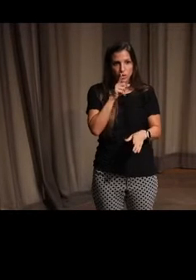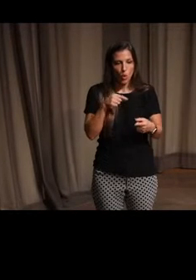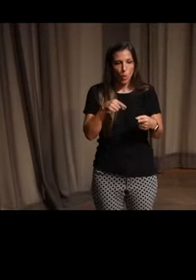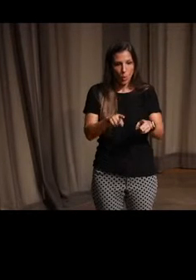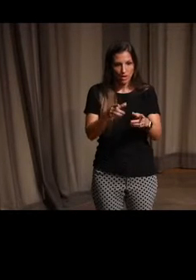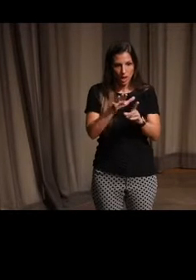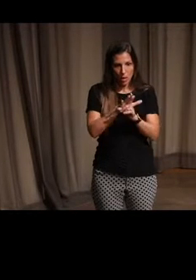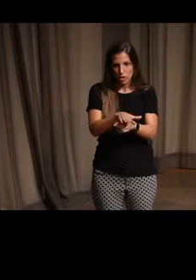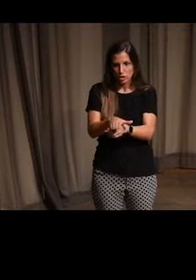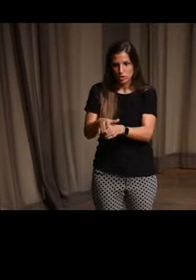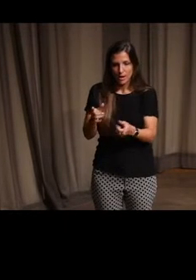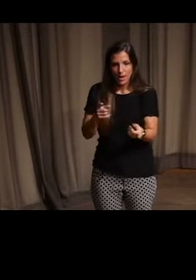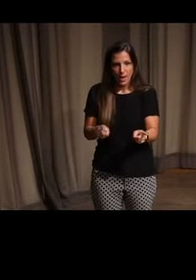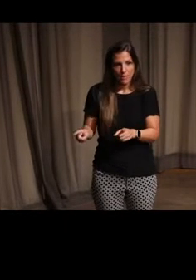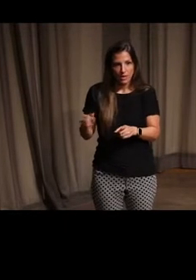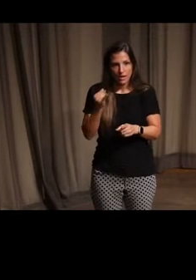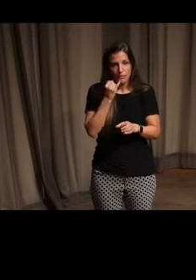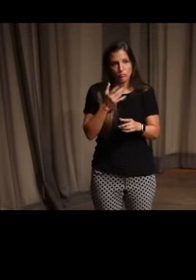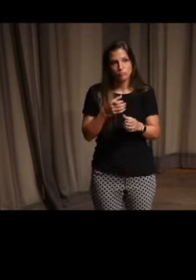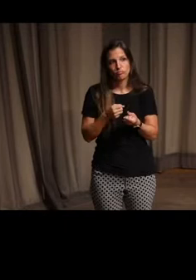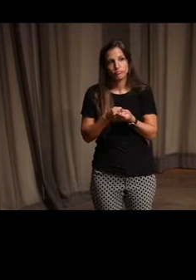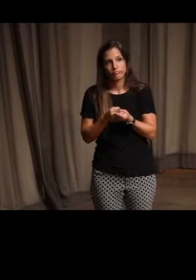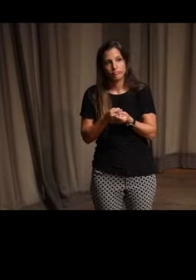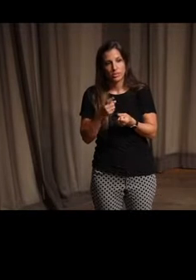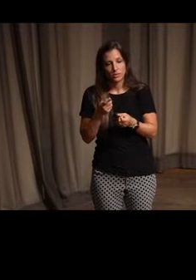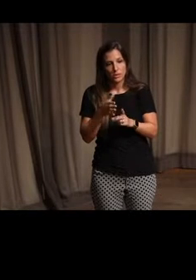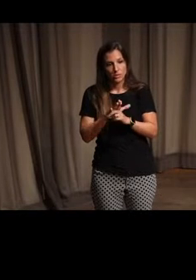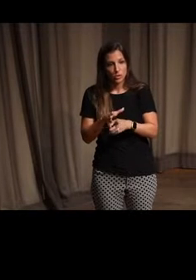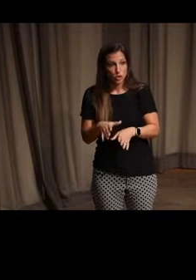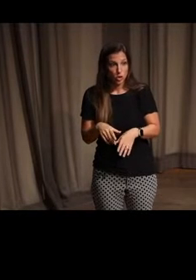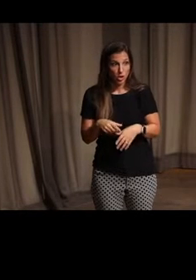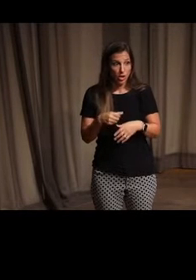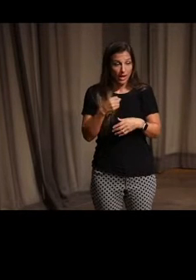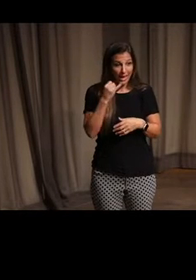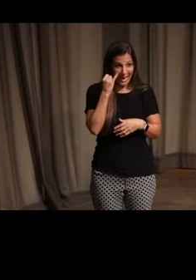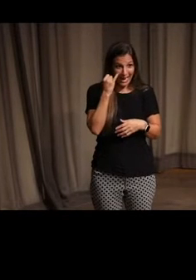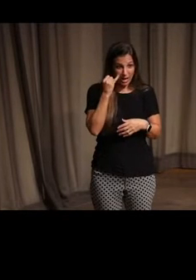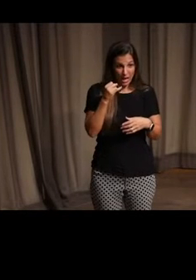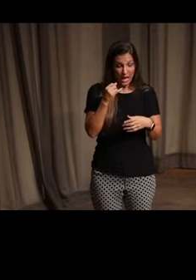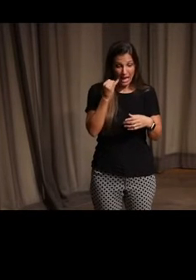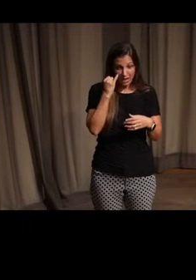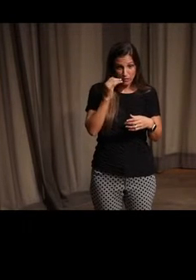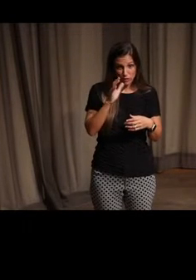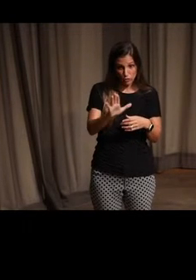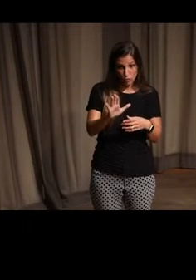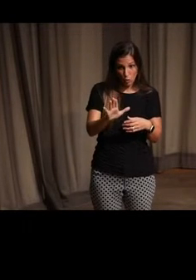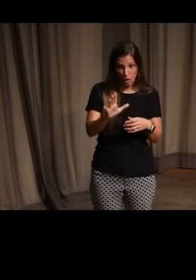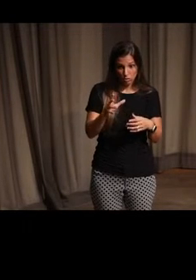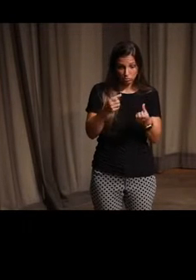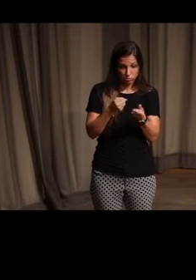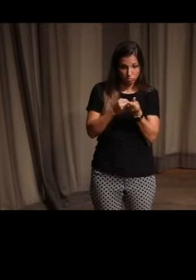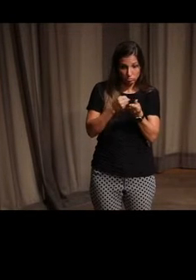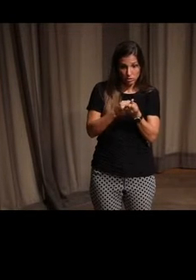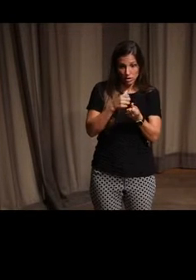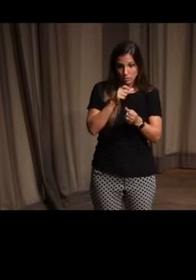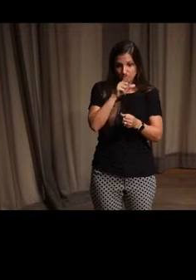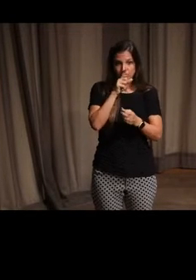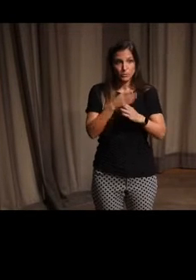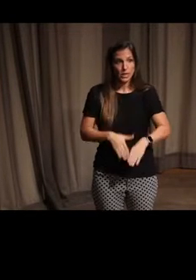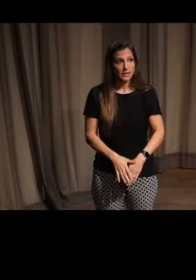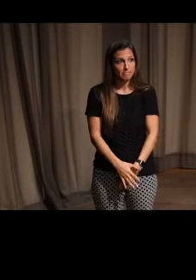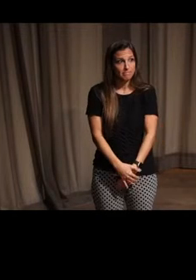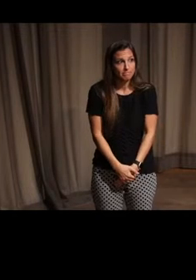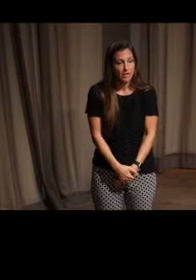of oppression, you side with the oppressor. If you're not lending your voice to what you believe in and you're silent, then you're